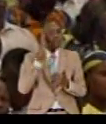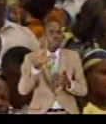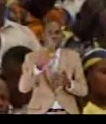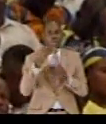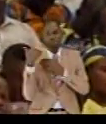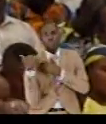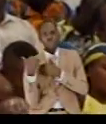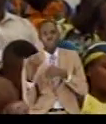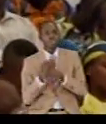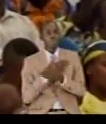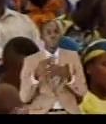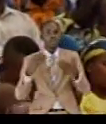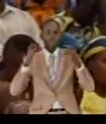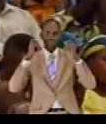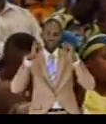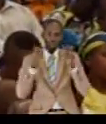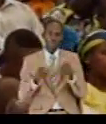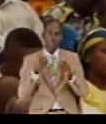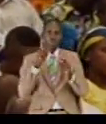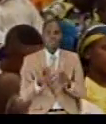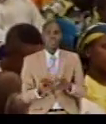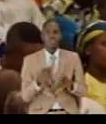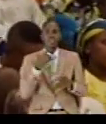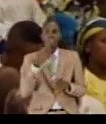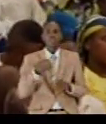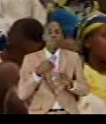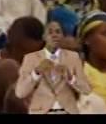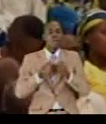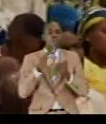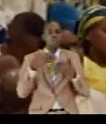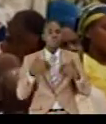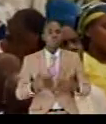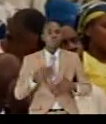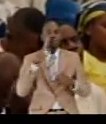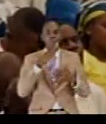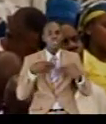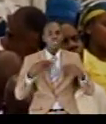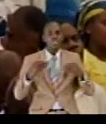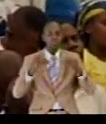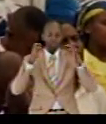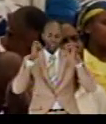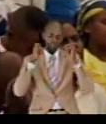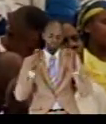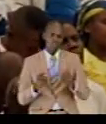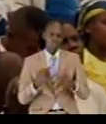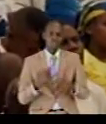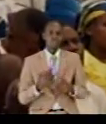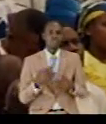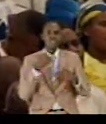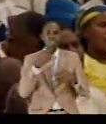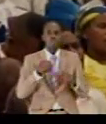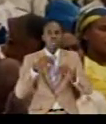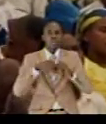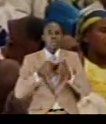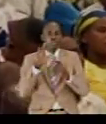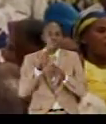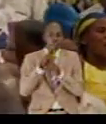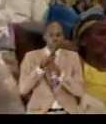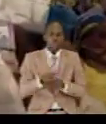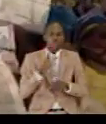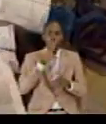rolled away. Tell me how your body will be healed. Tell me how the oppression will vanish